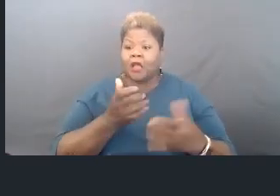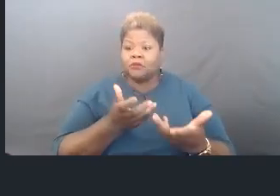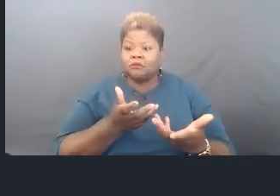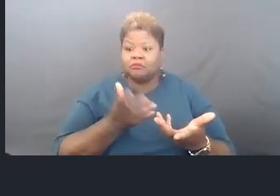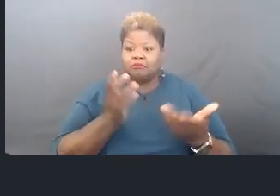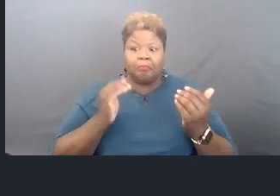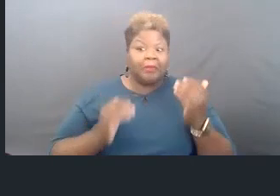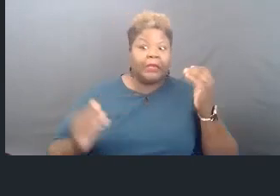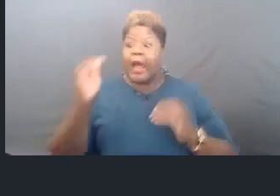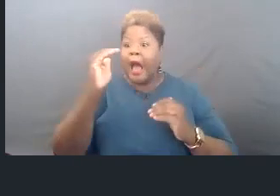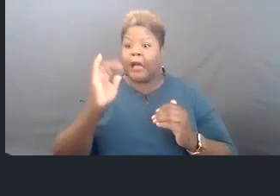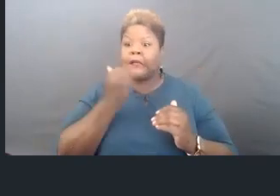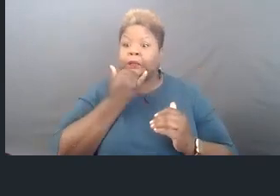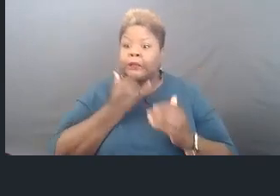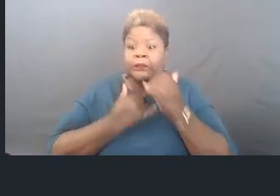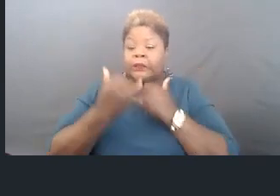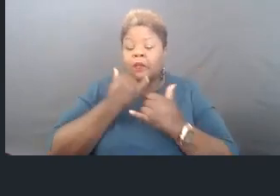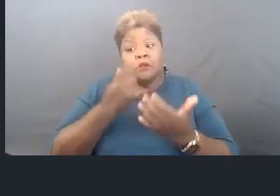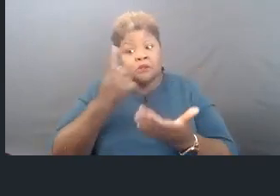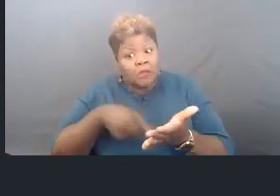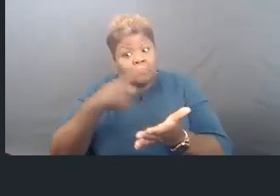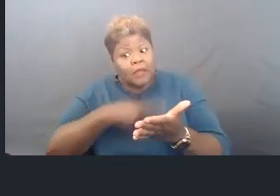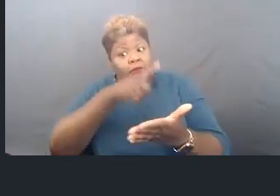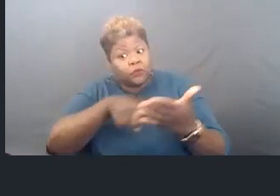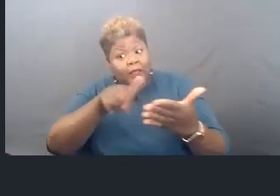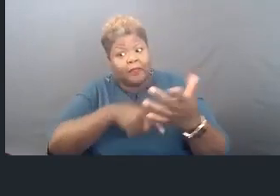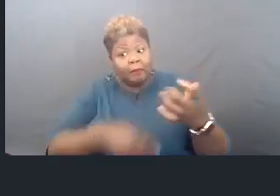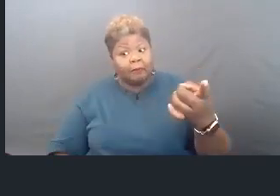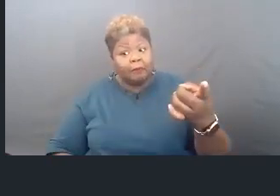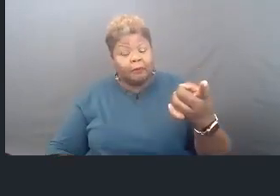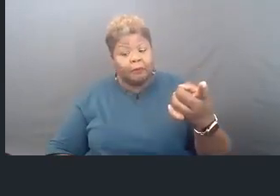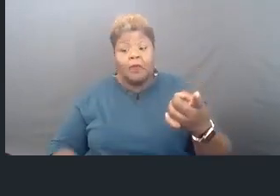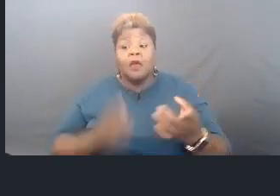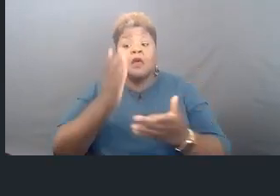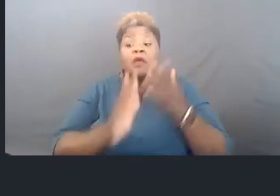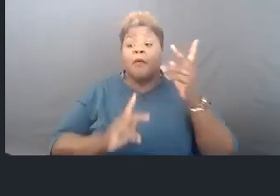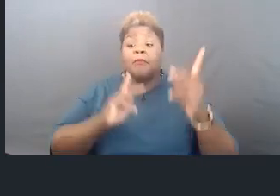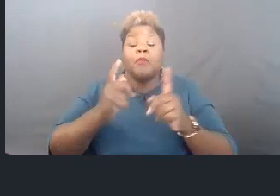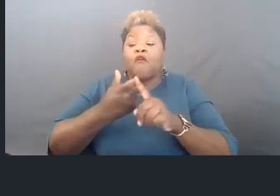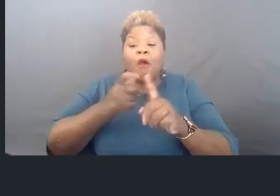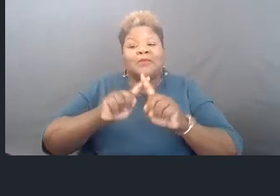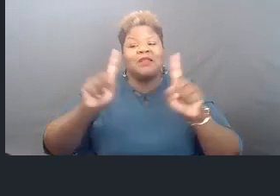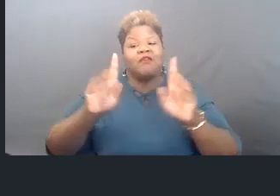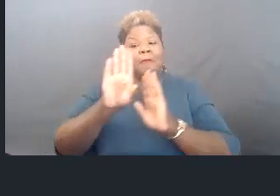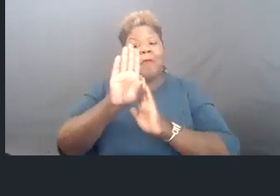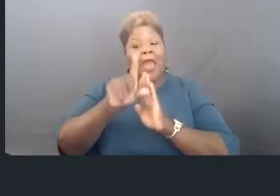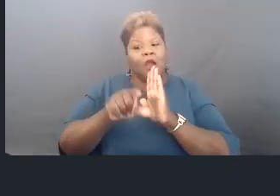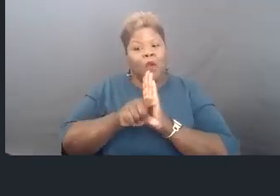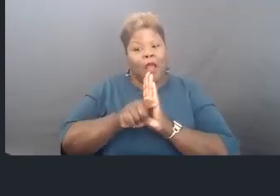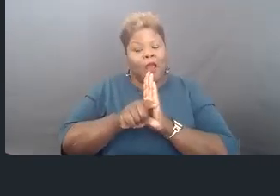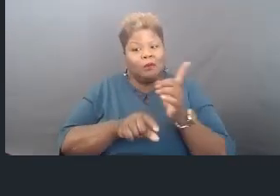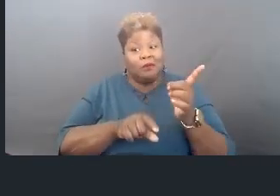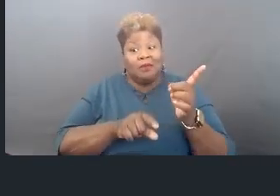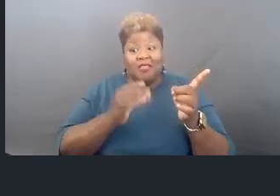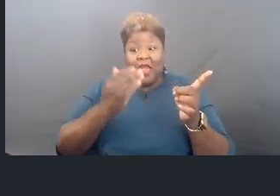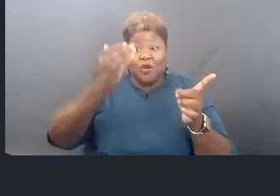reproach. Some people need to be corrected. We have people that come from very different backgrounds, so they may not always